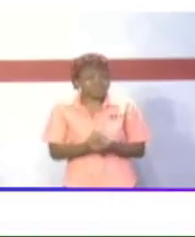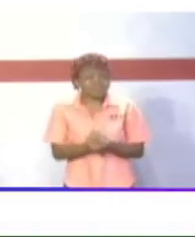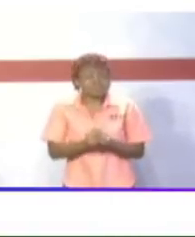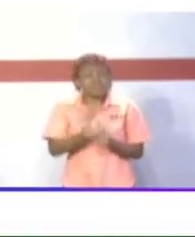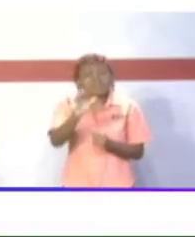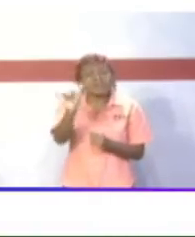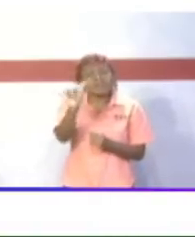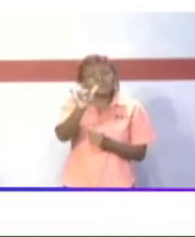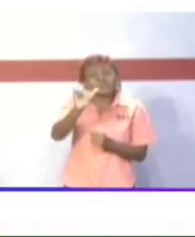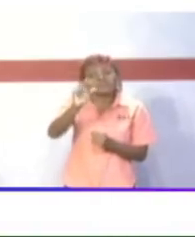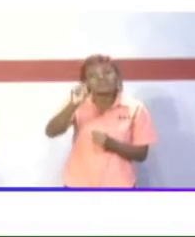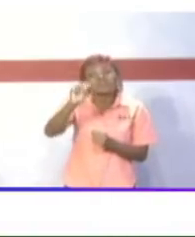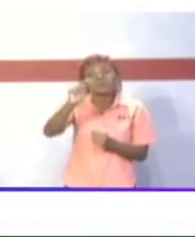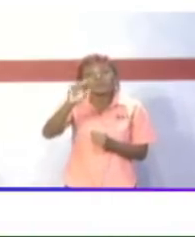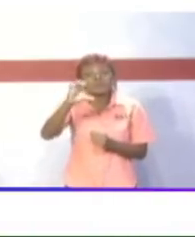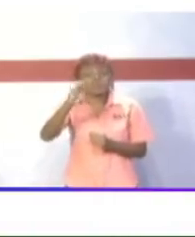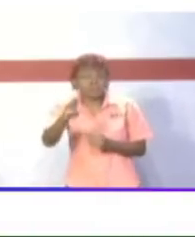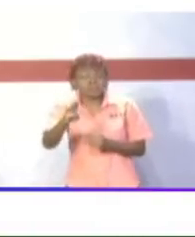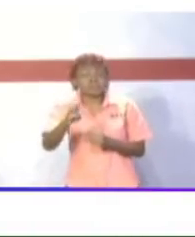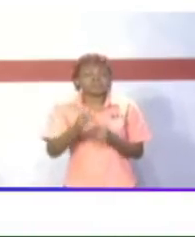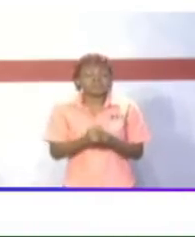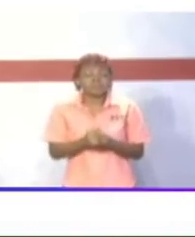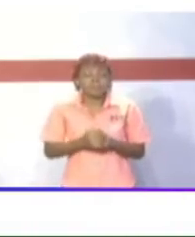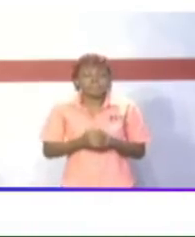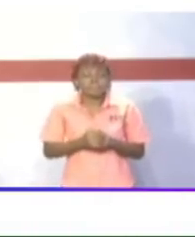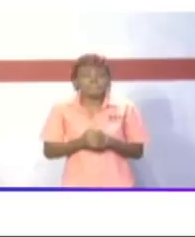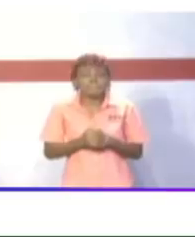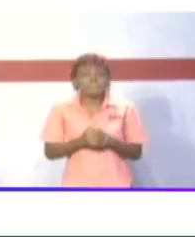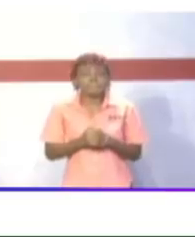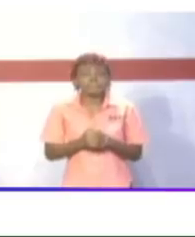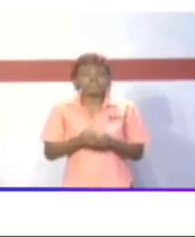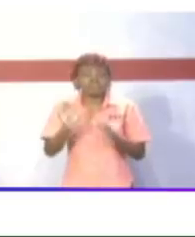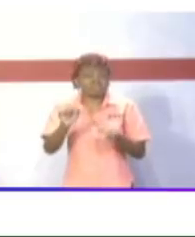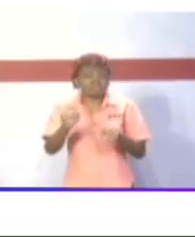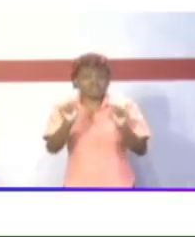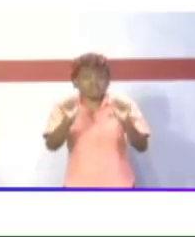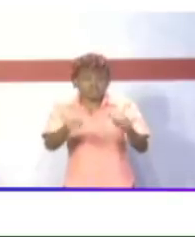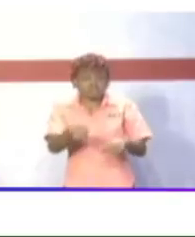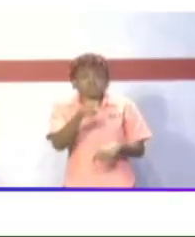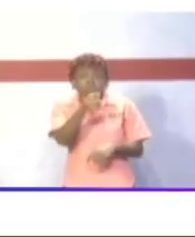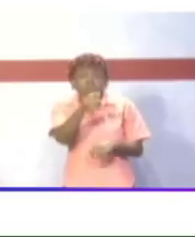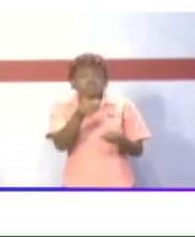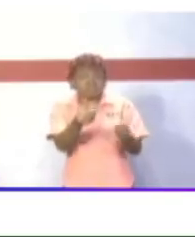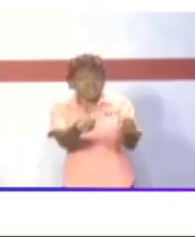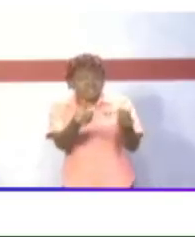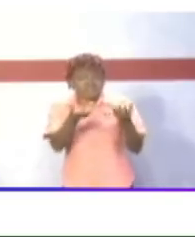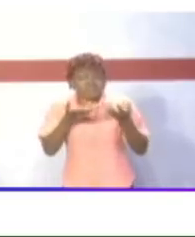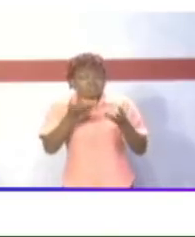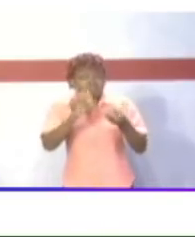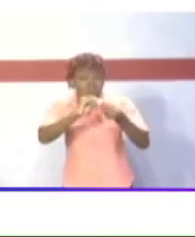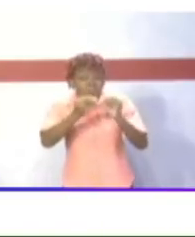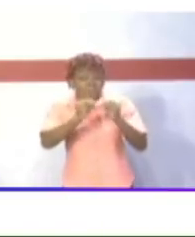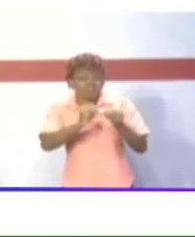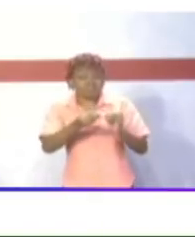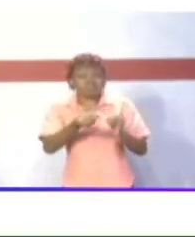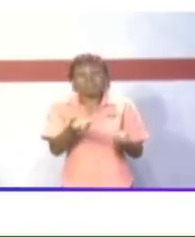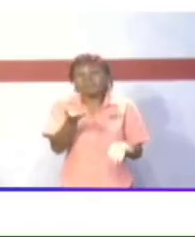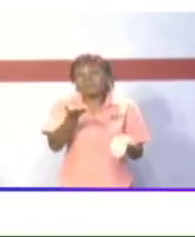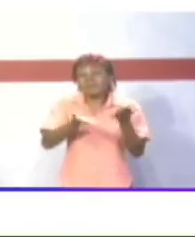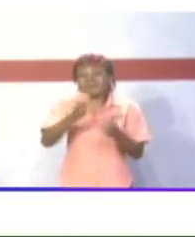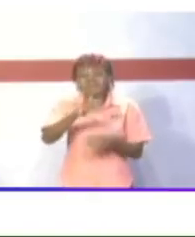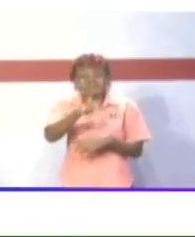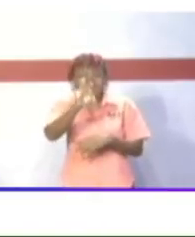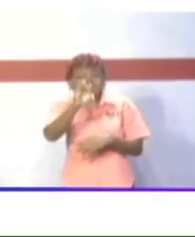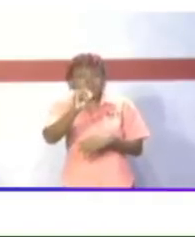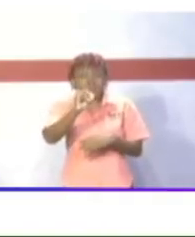Richards, if we could, get statistics, maybe the percentage of people who are going into